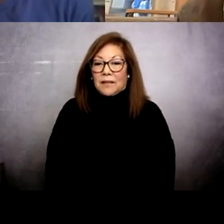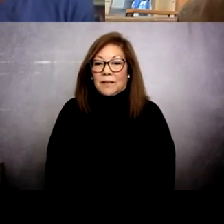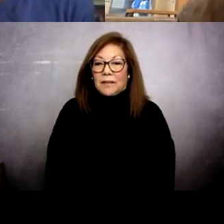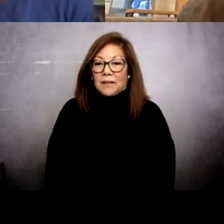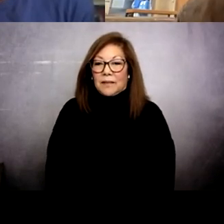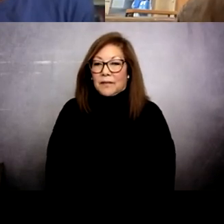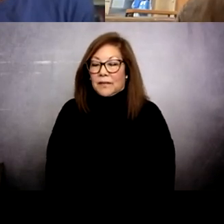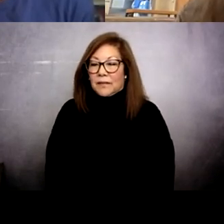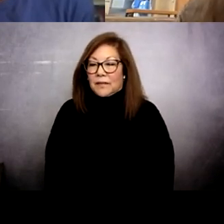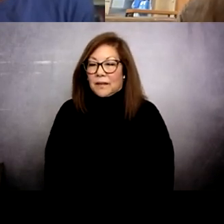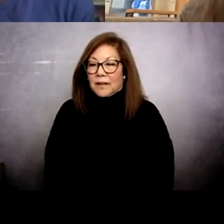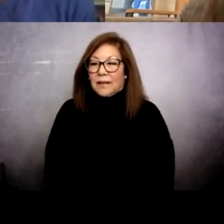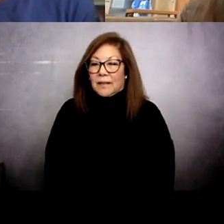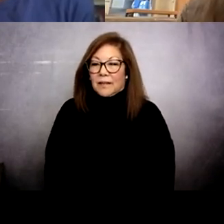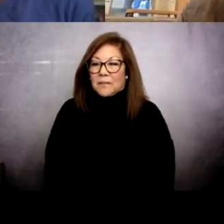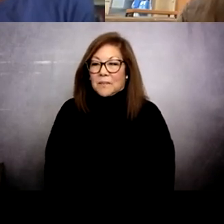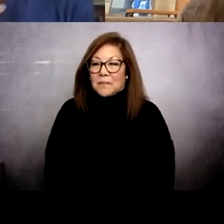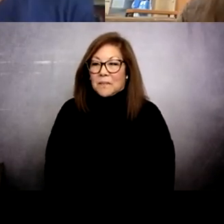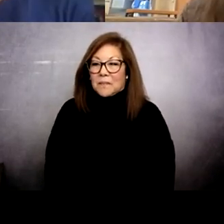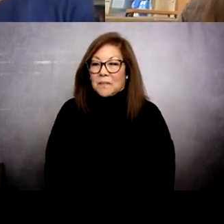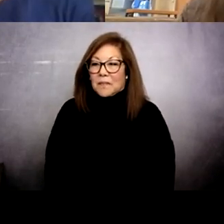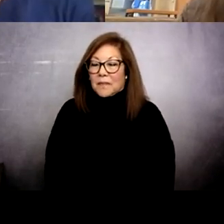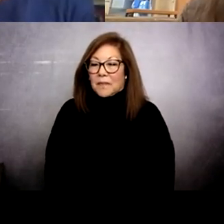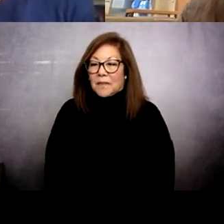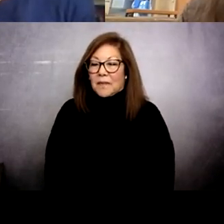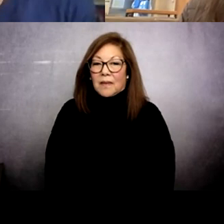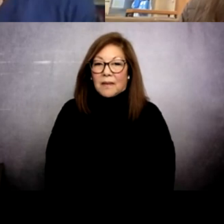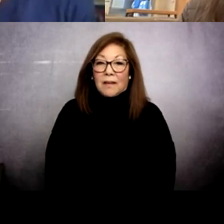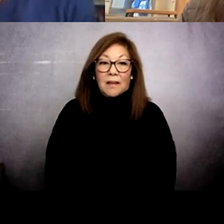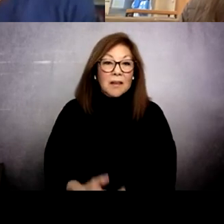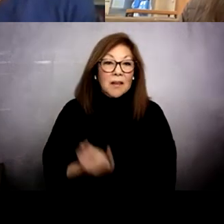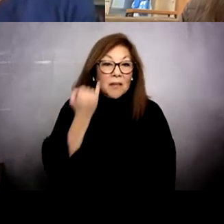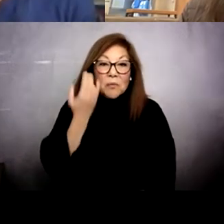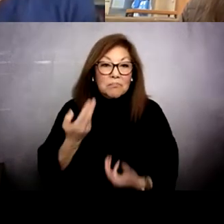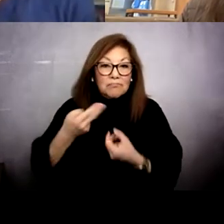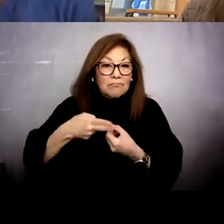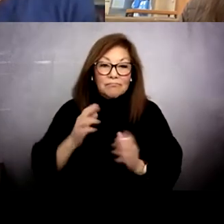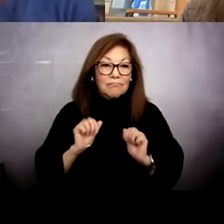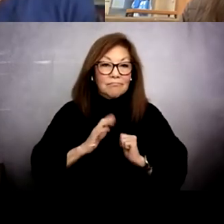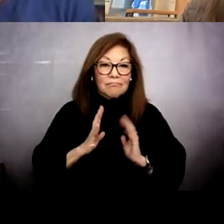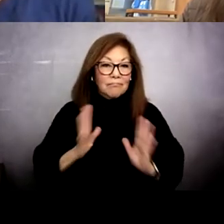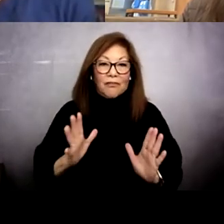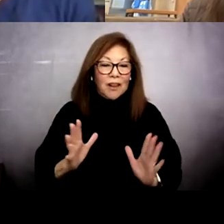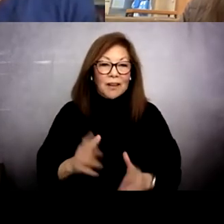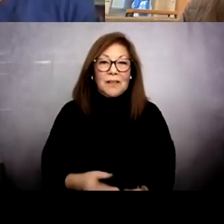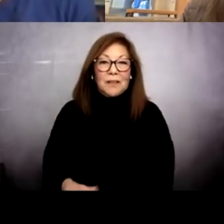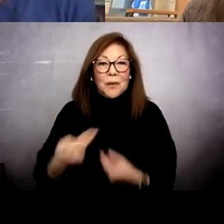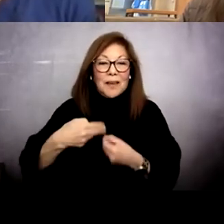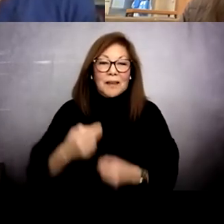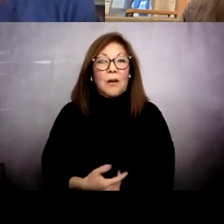I'll drop this in. And yeah, if anybody wants to jump in, you can do it. I can also just call